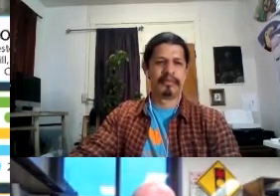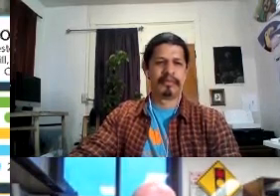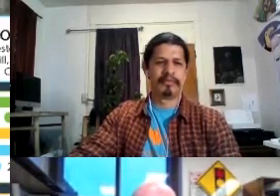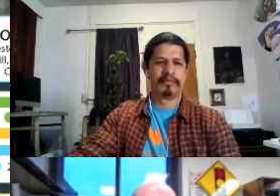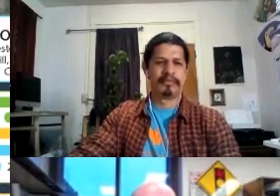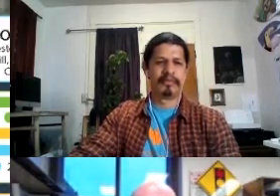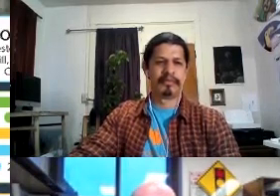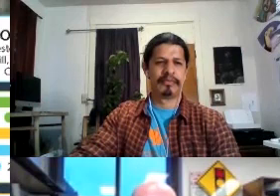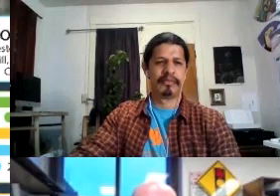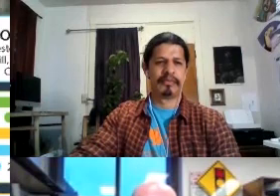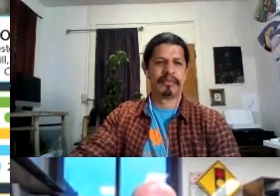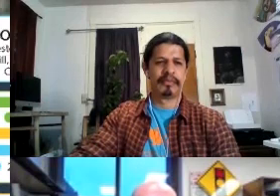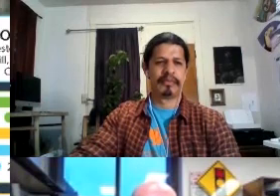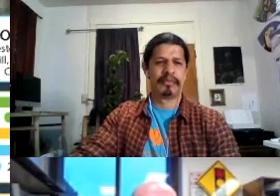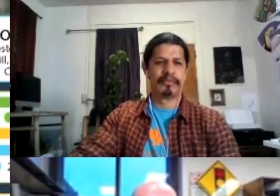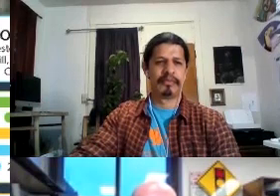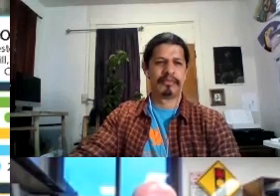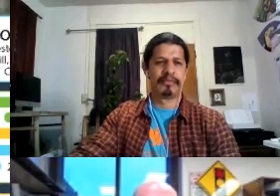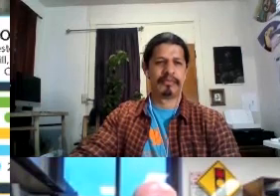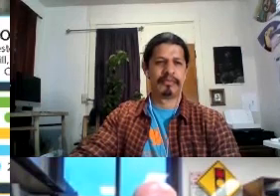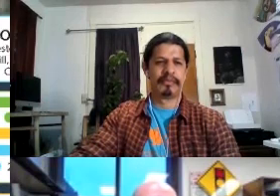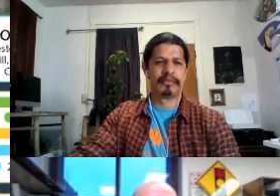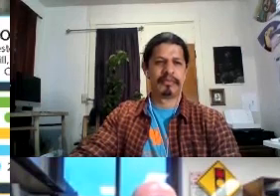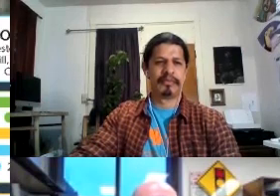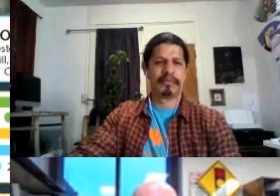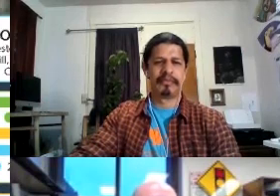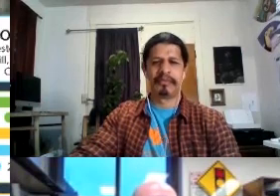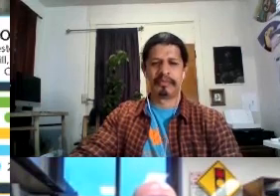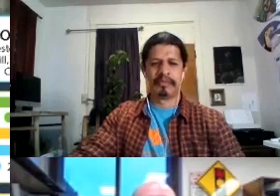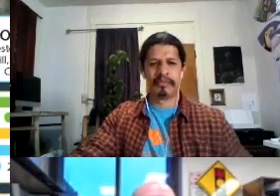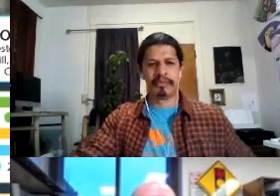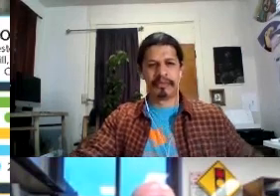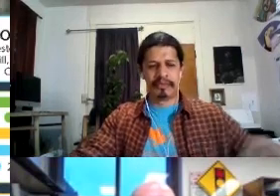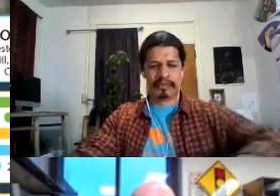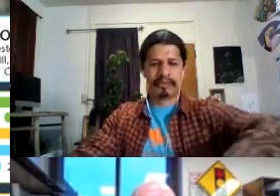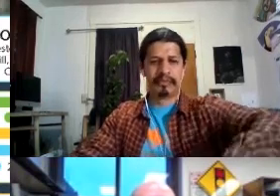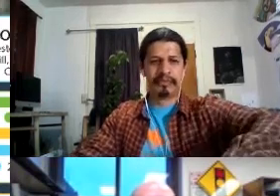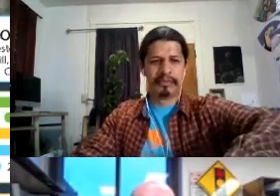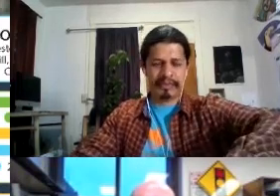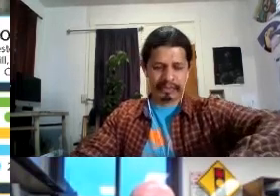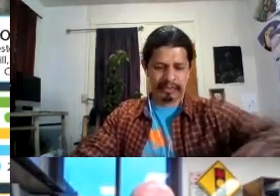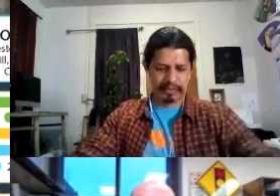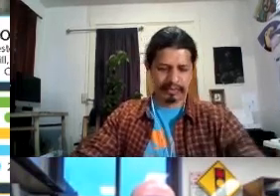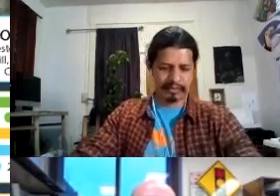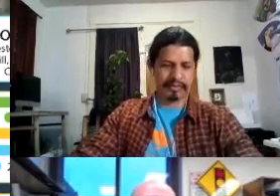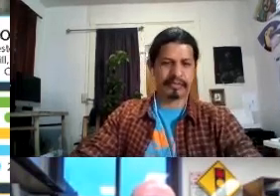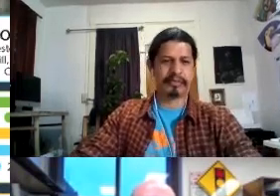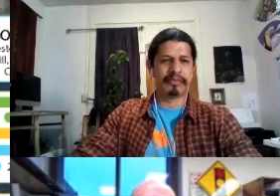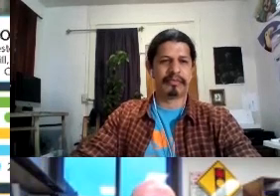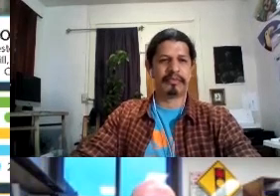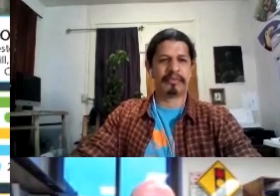we're banking on our good deeds by our neighbors to not park in them. And so we